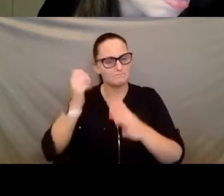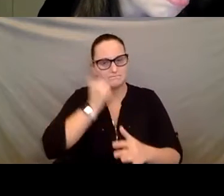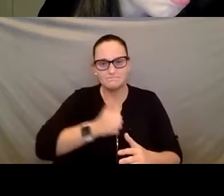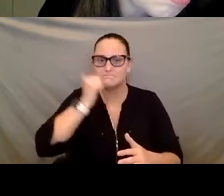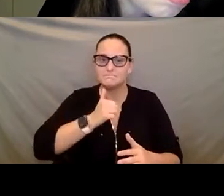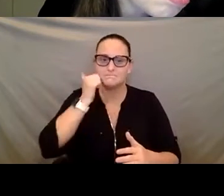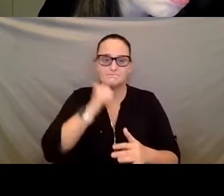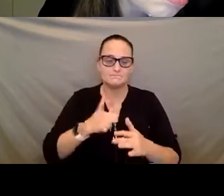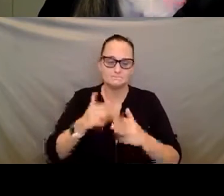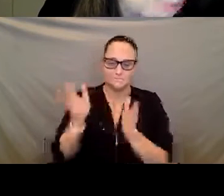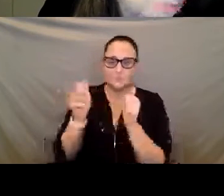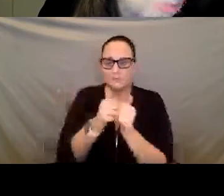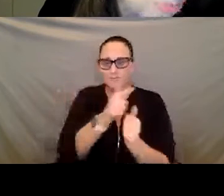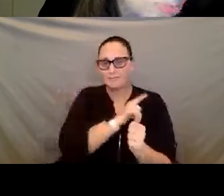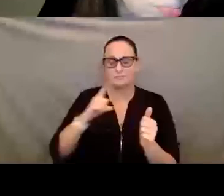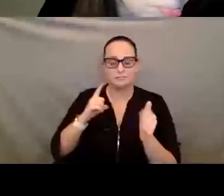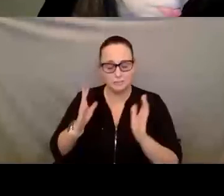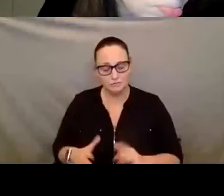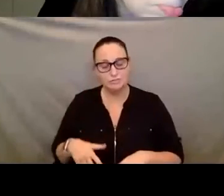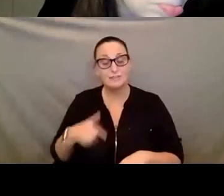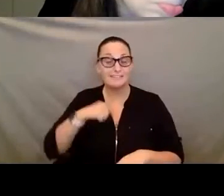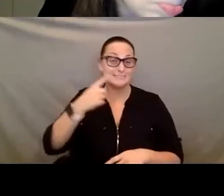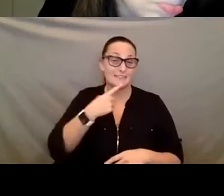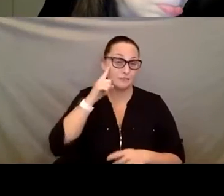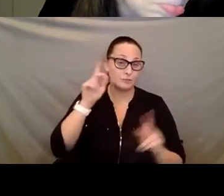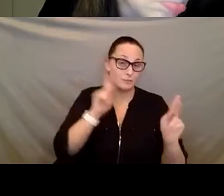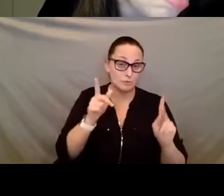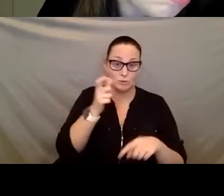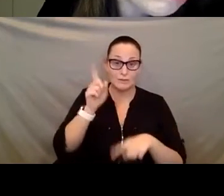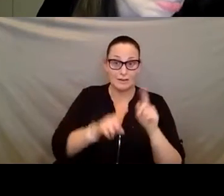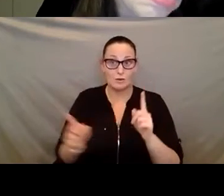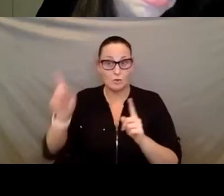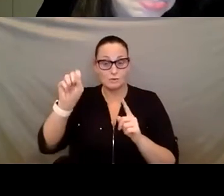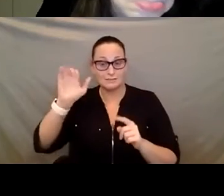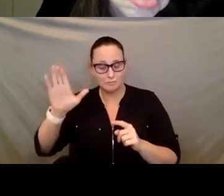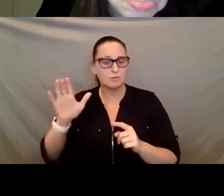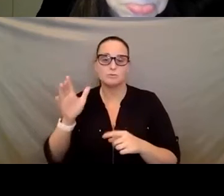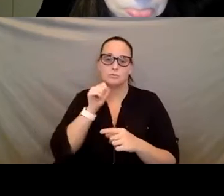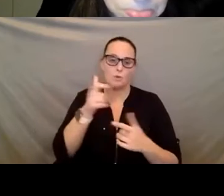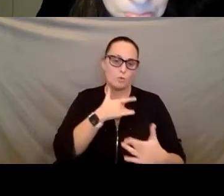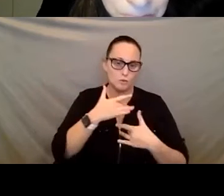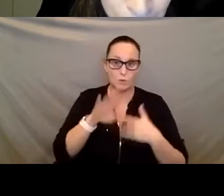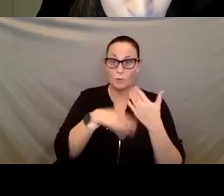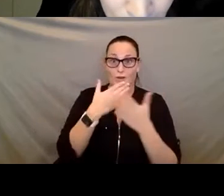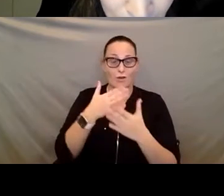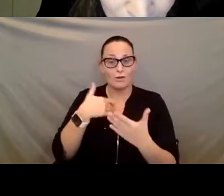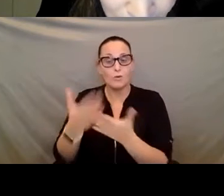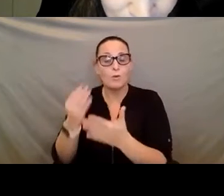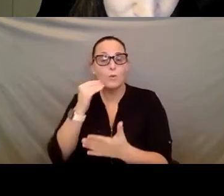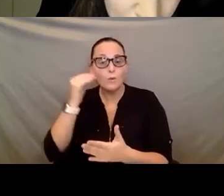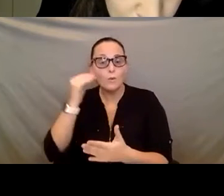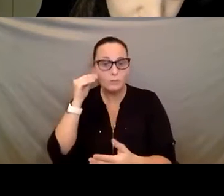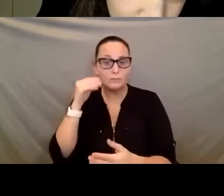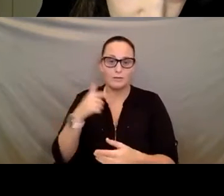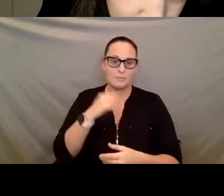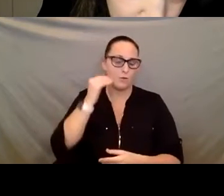to your legislators. I always say for folks who can't get up to Sacramento, don't worry. We all go home all the time, and